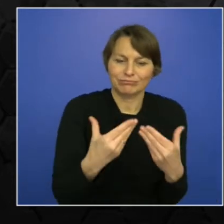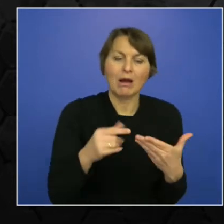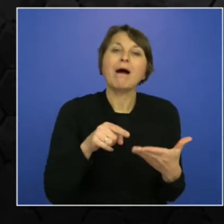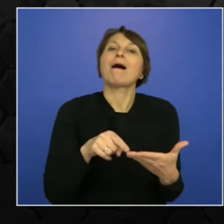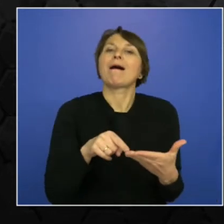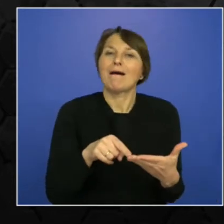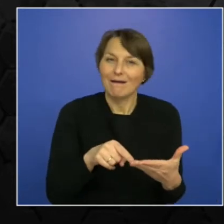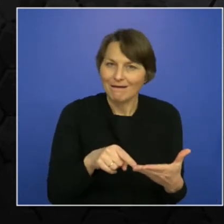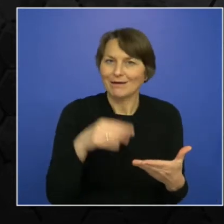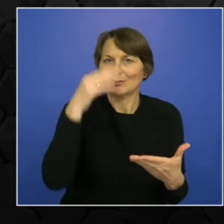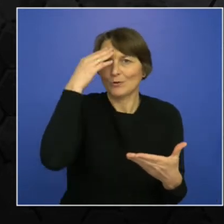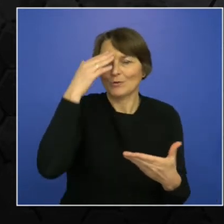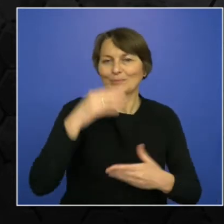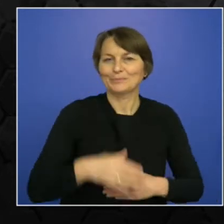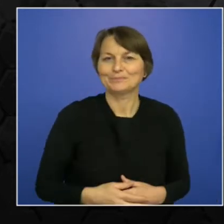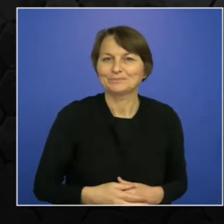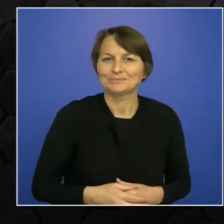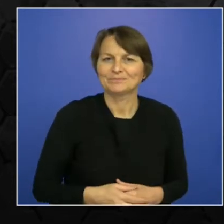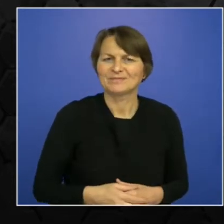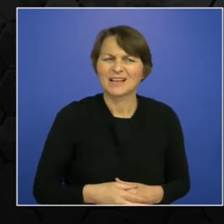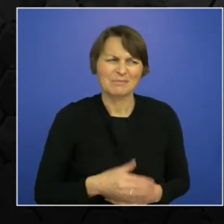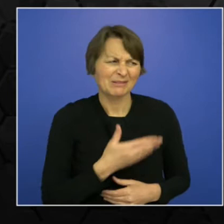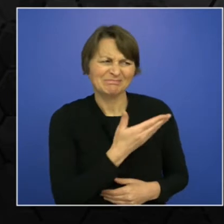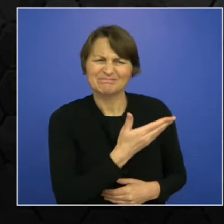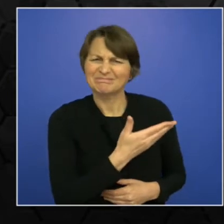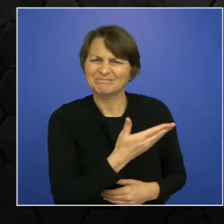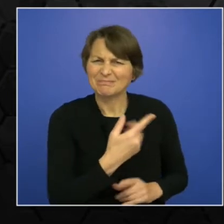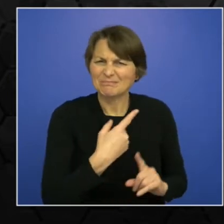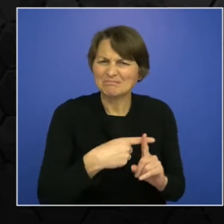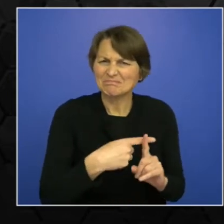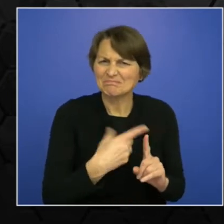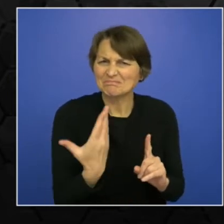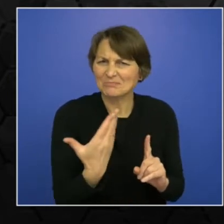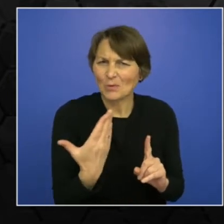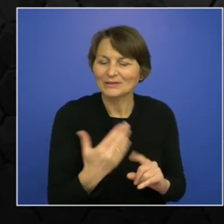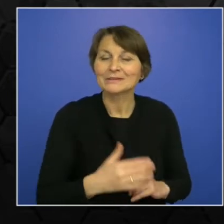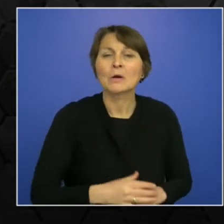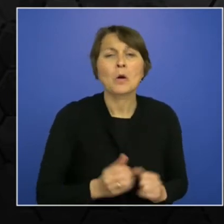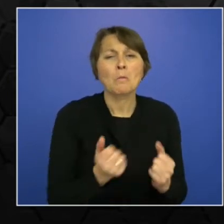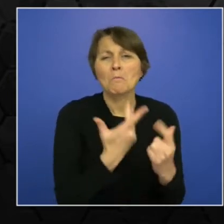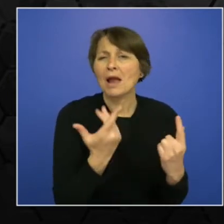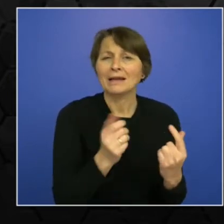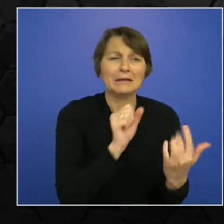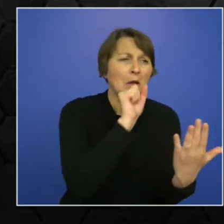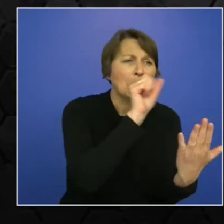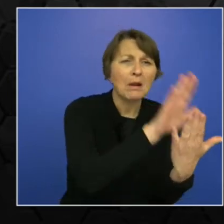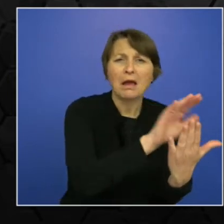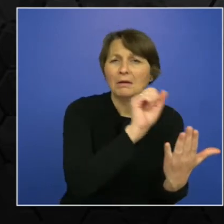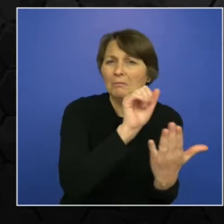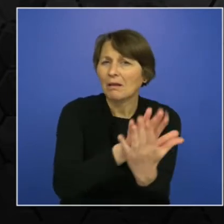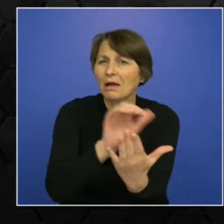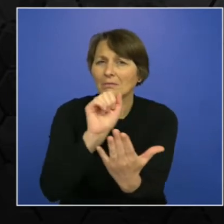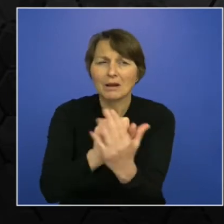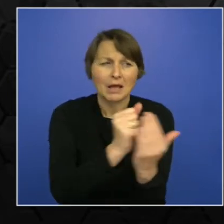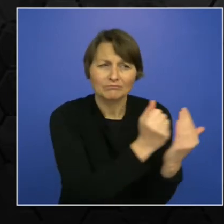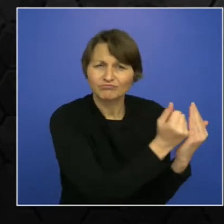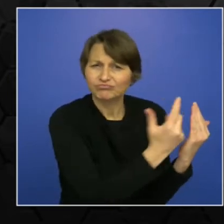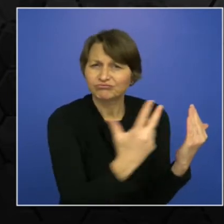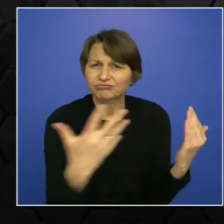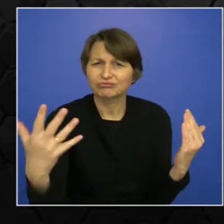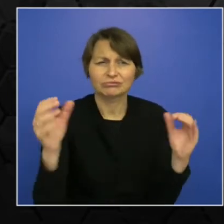So what is the benefit of machine learning? Machine learning has many applications and the possibilities are